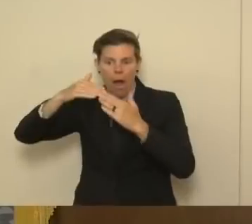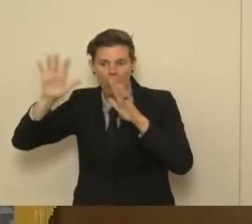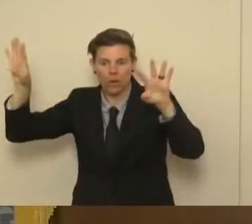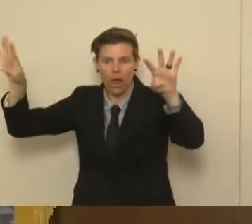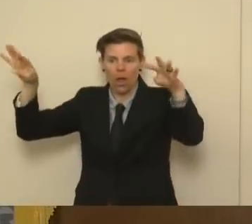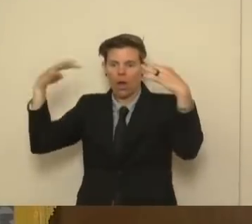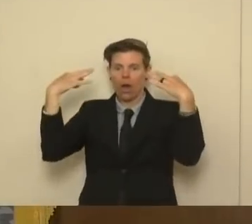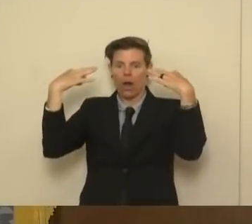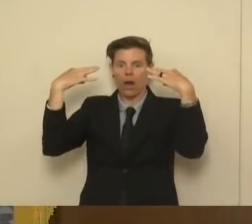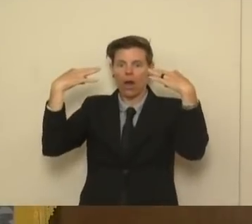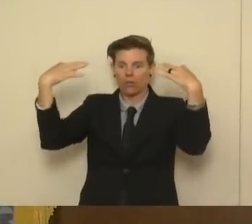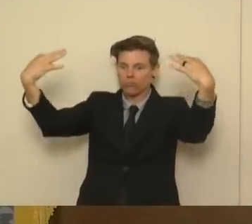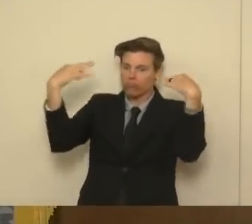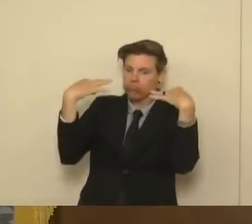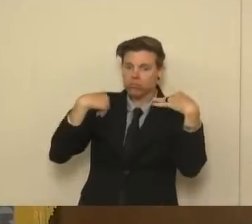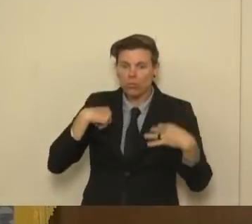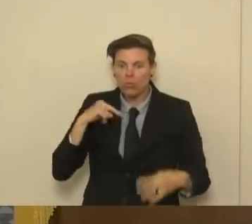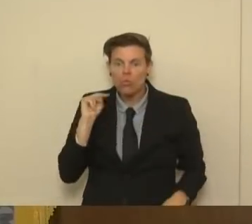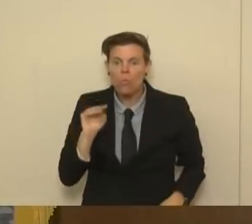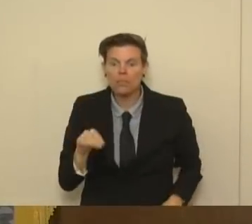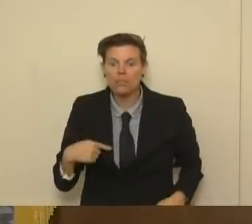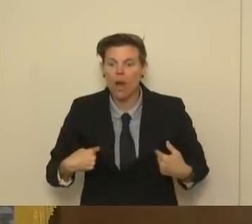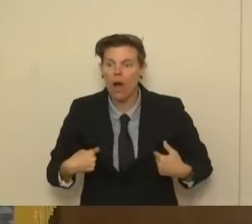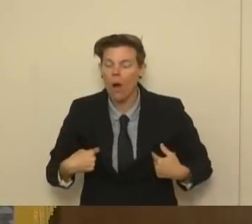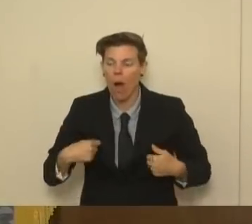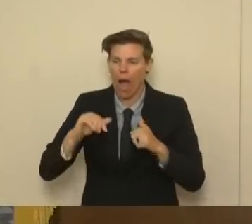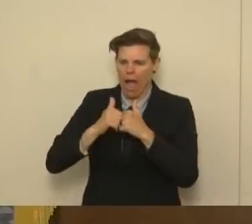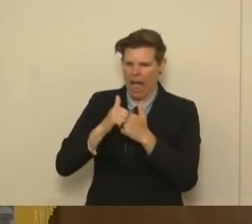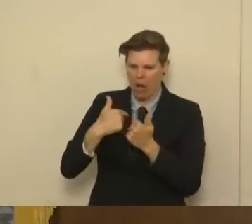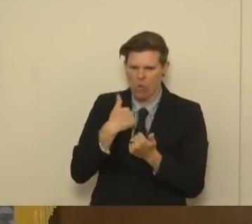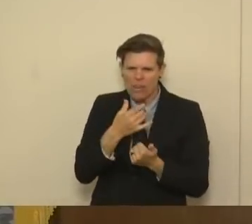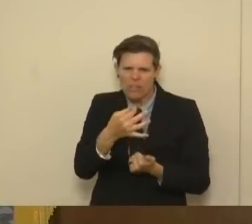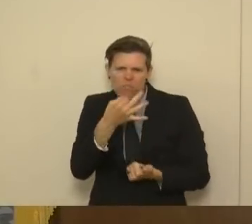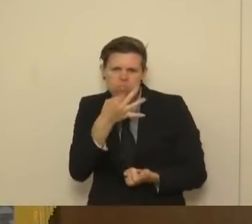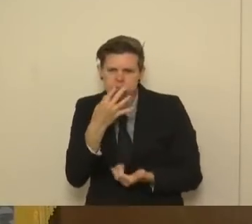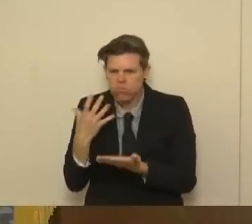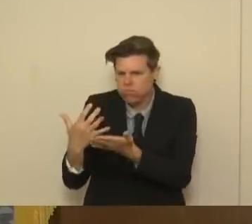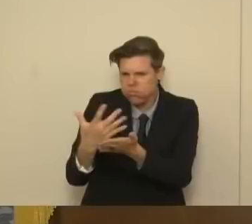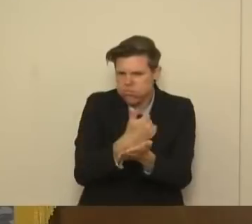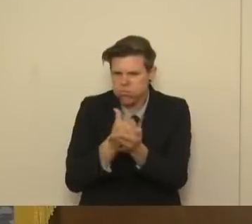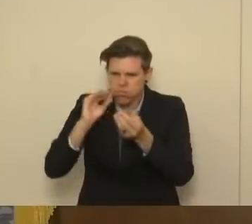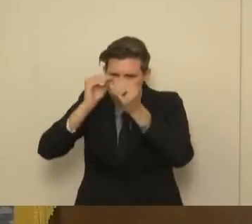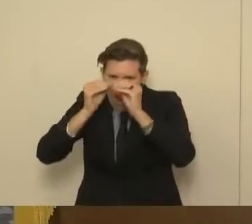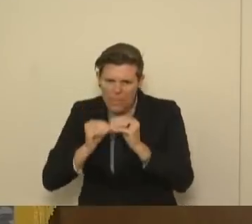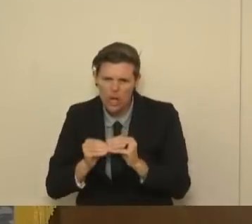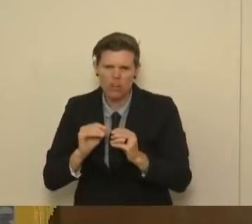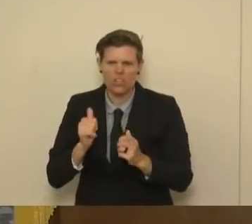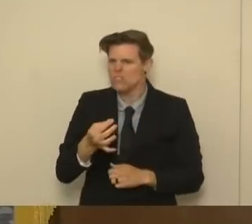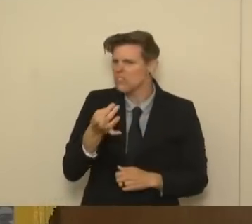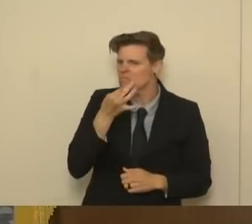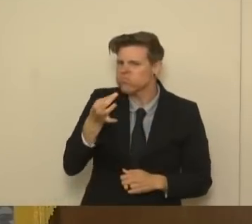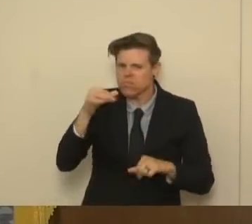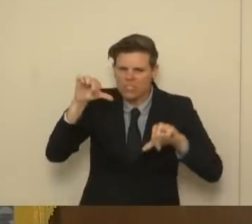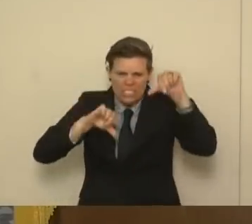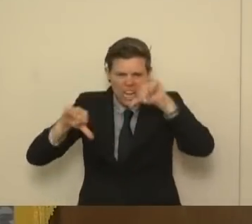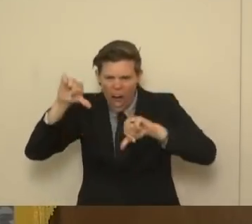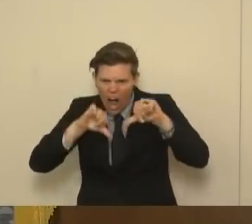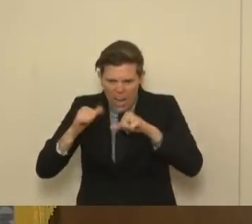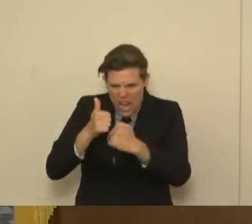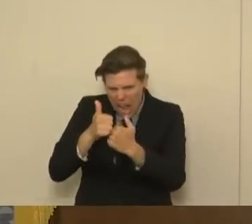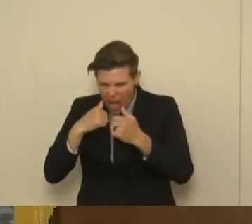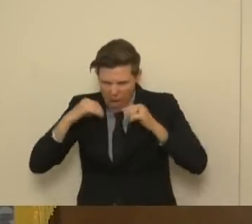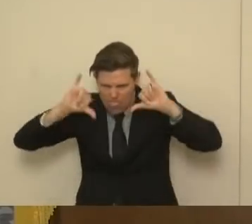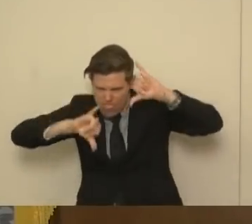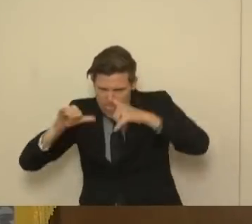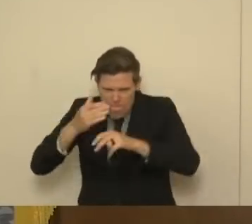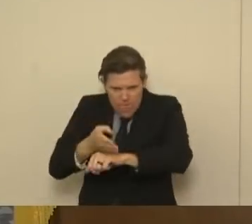science. And we're clear, we can all do more, we keep doing more, we keep digging deeper, but we are really doing a